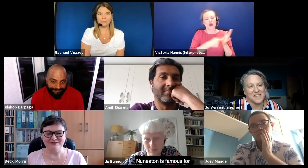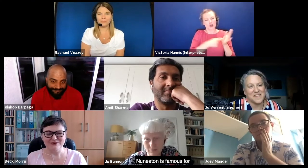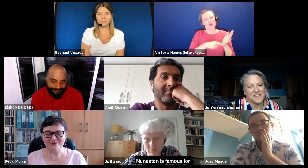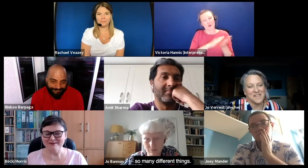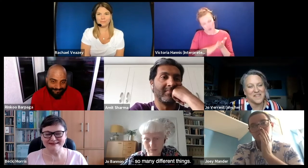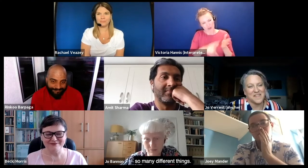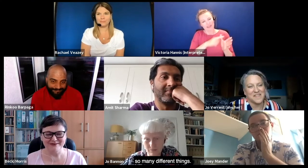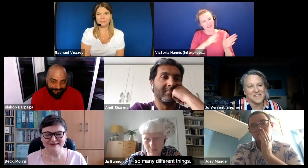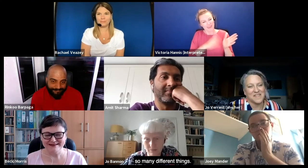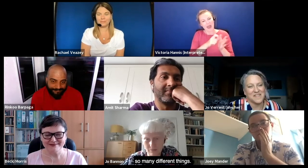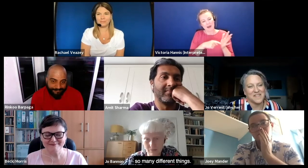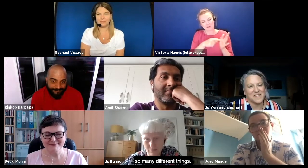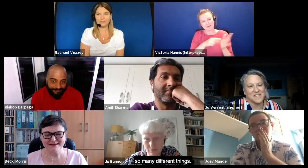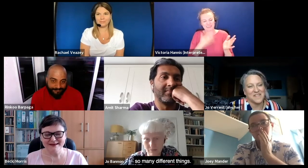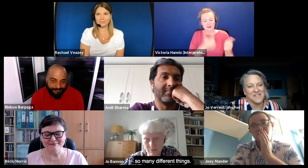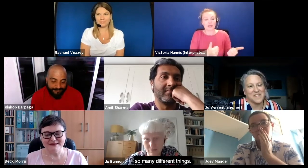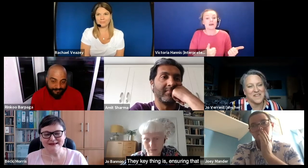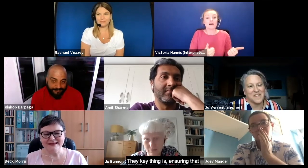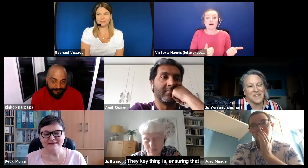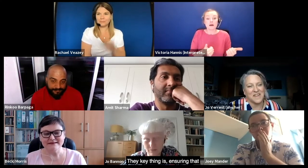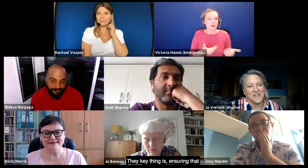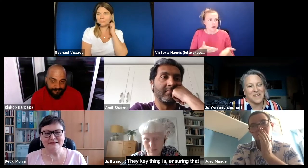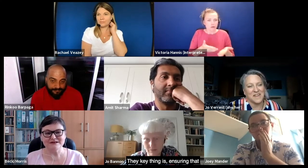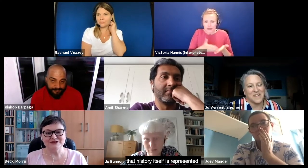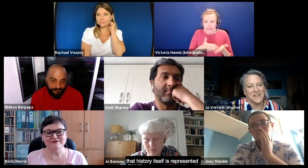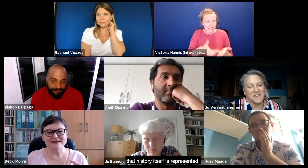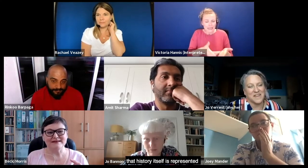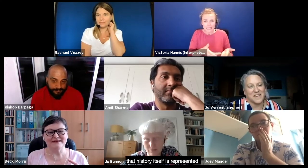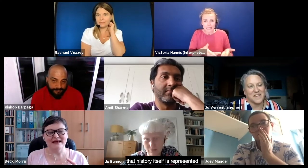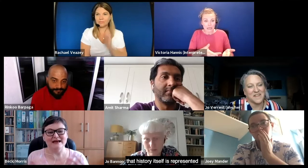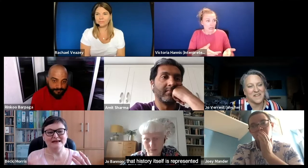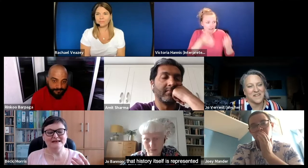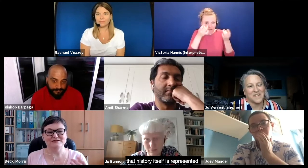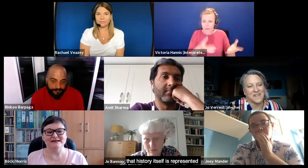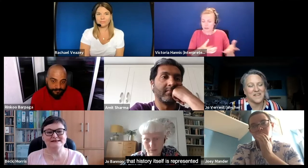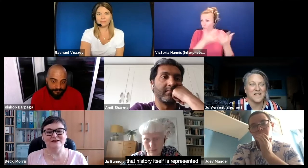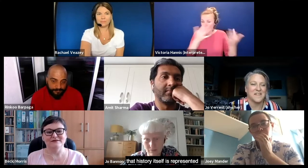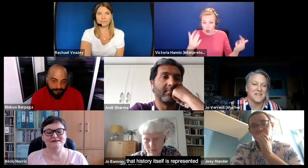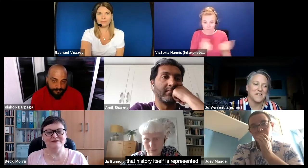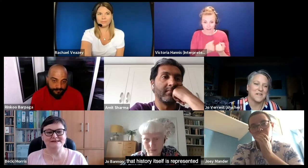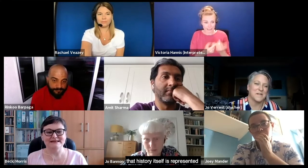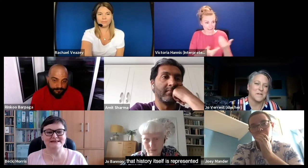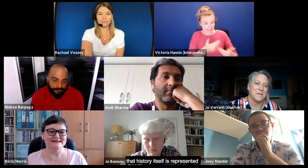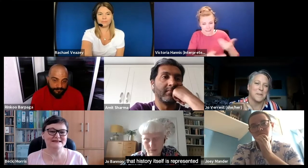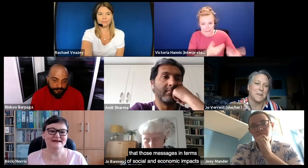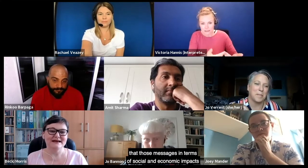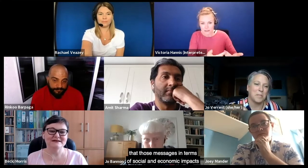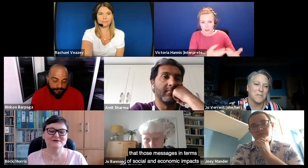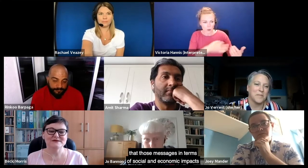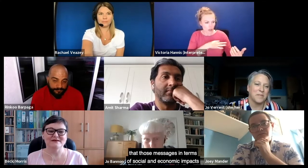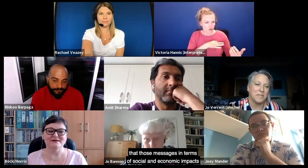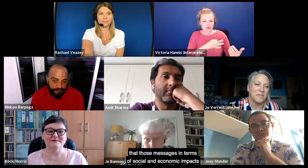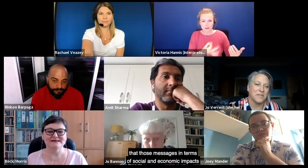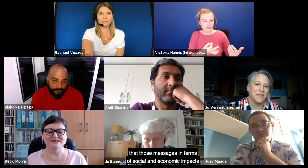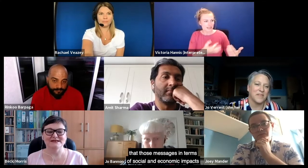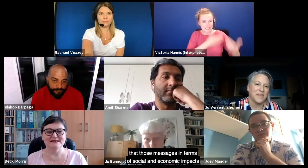famous for so many different things. But the key thing is that ensuring that that history itself is represented, and also